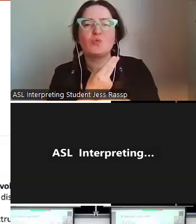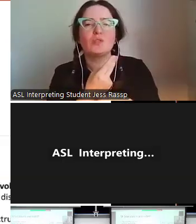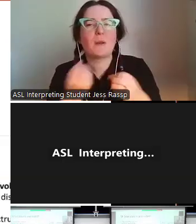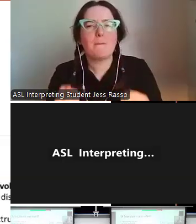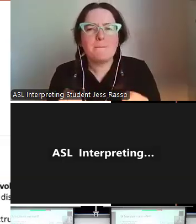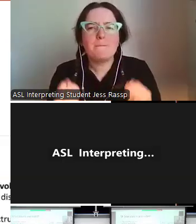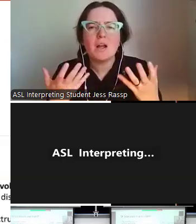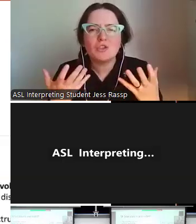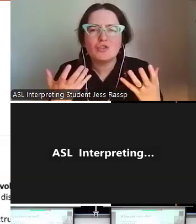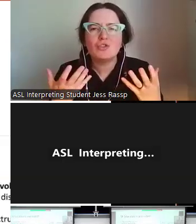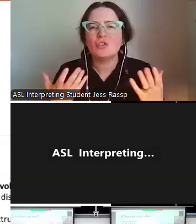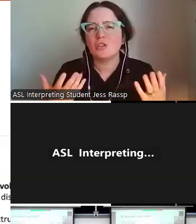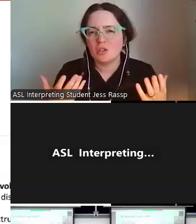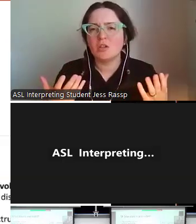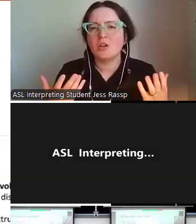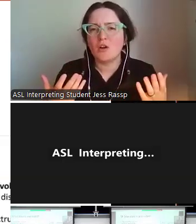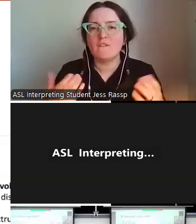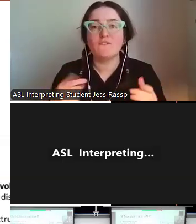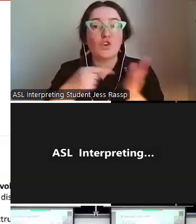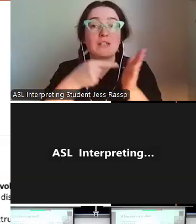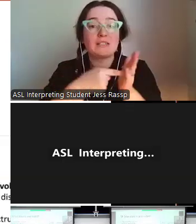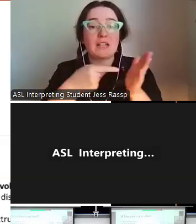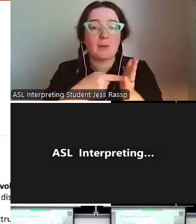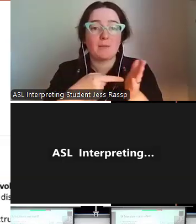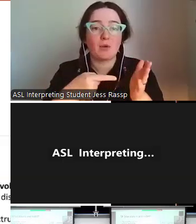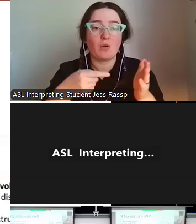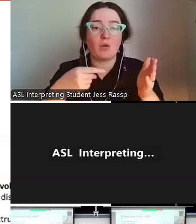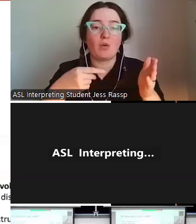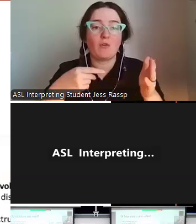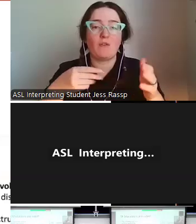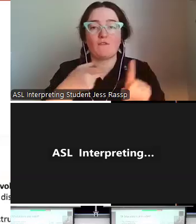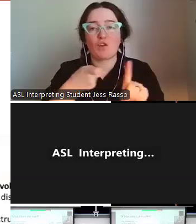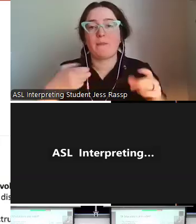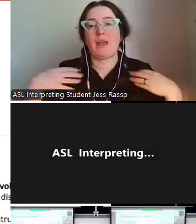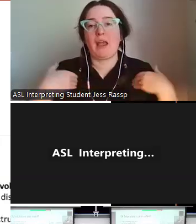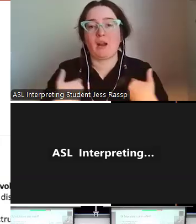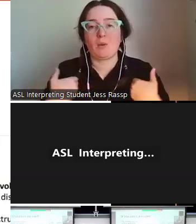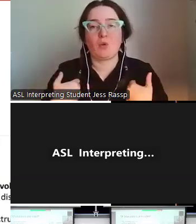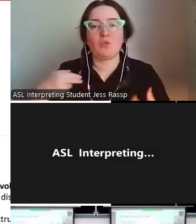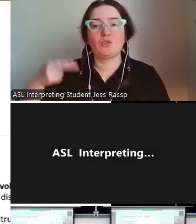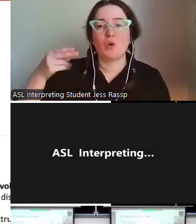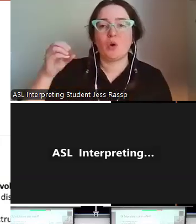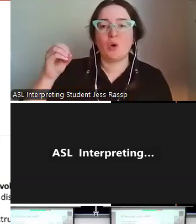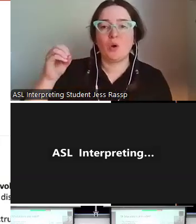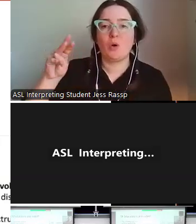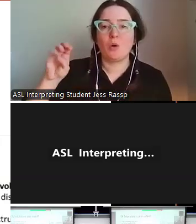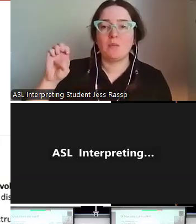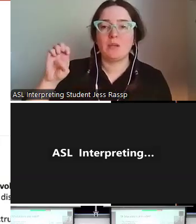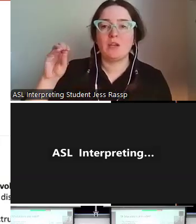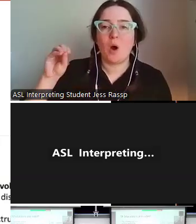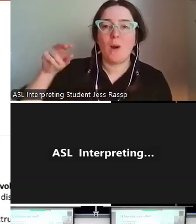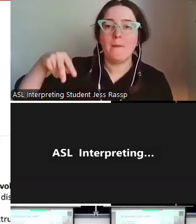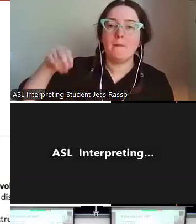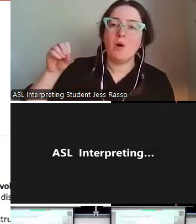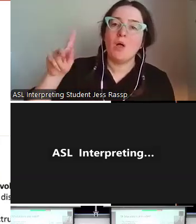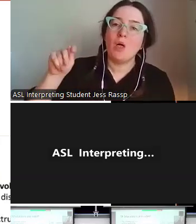pursued like homeopathy, or like homesteading solutions, because I know bee venom is